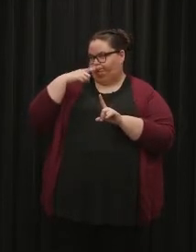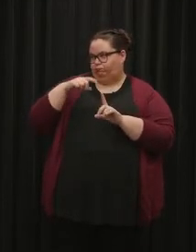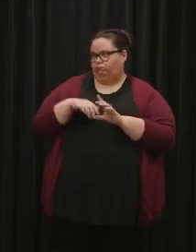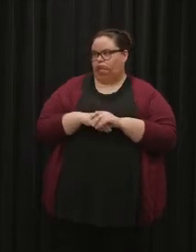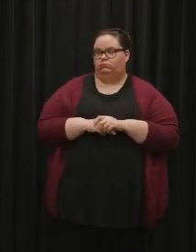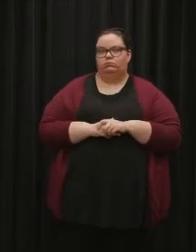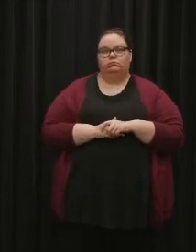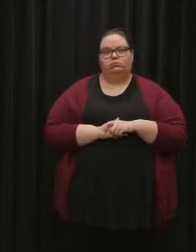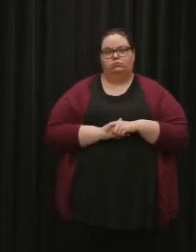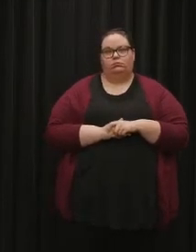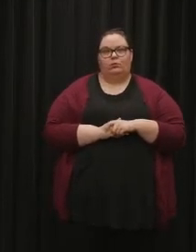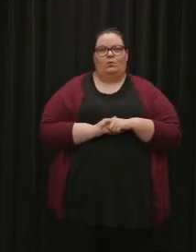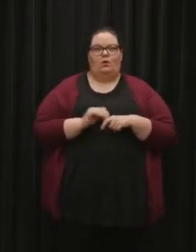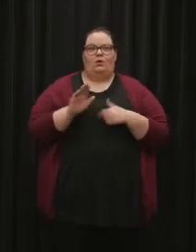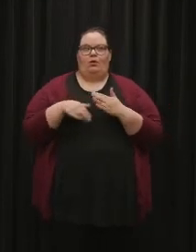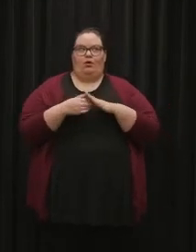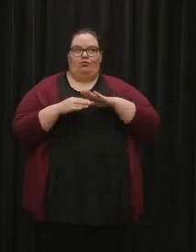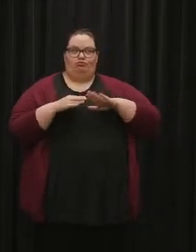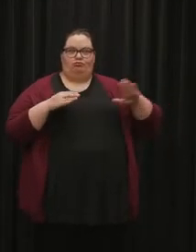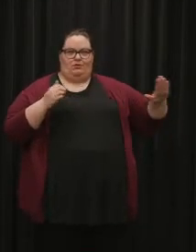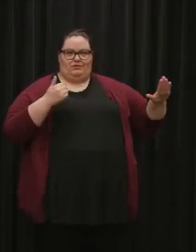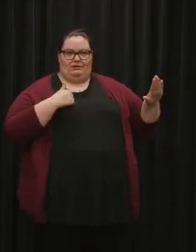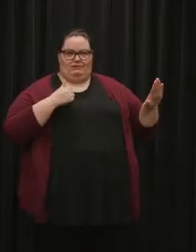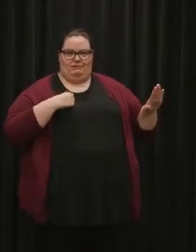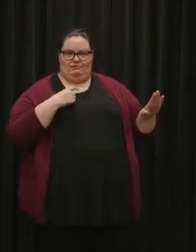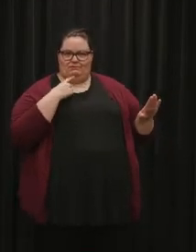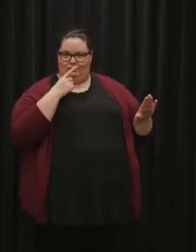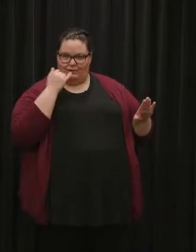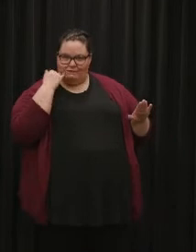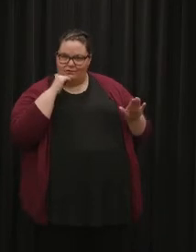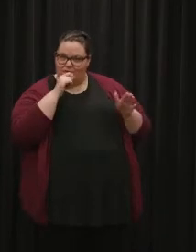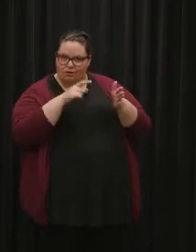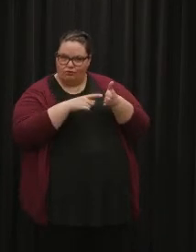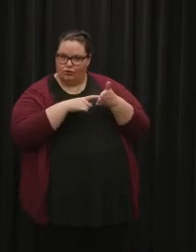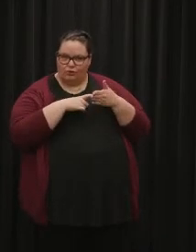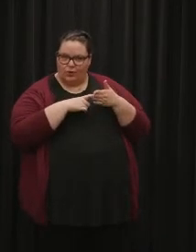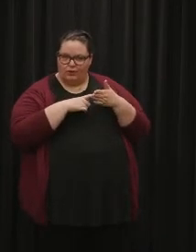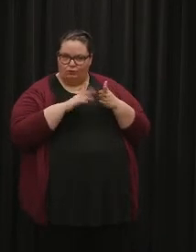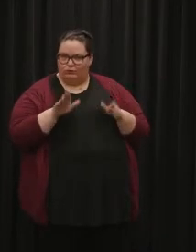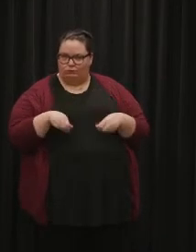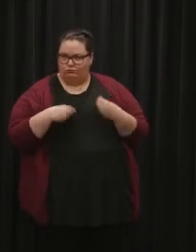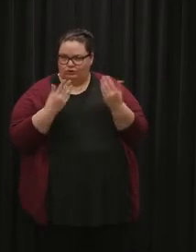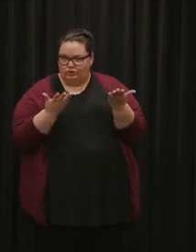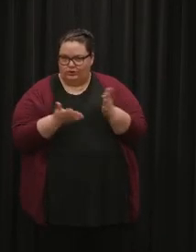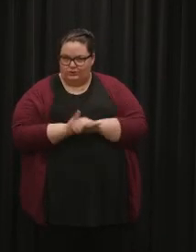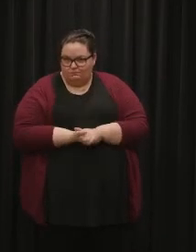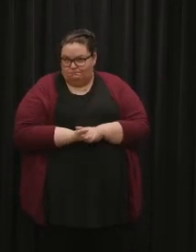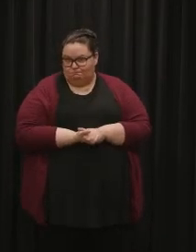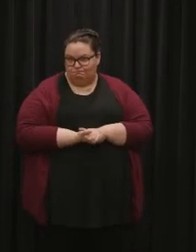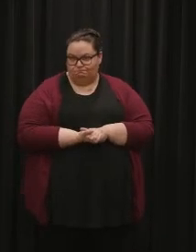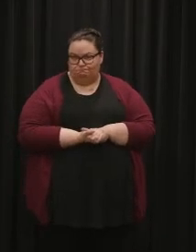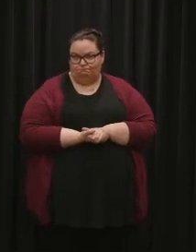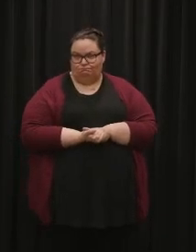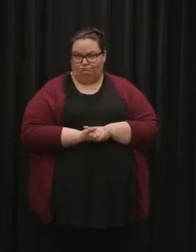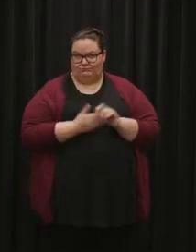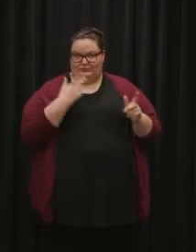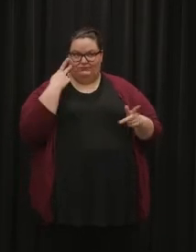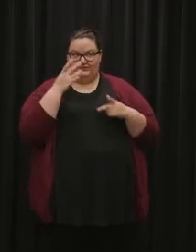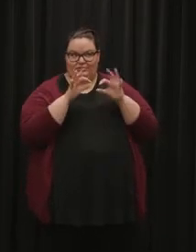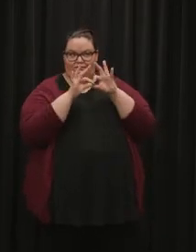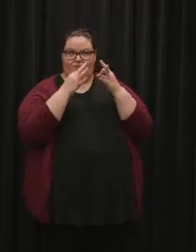Well, I think all of my colleagues across the country would say that non-essential travel is not advised. So going to